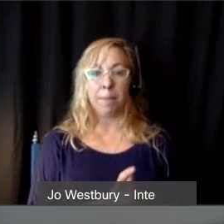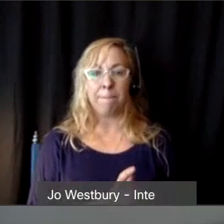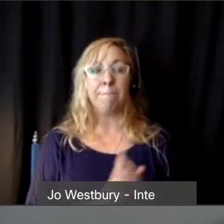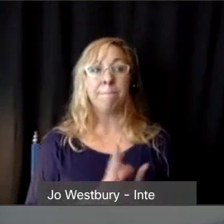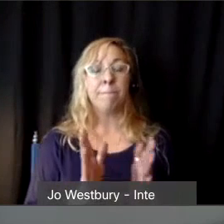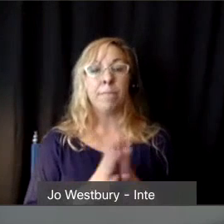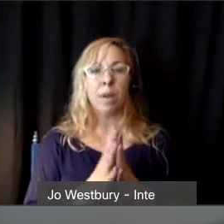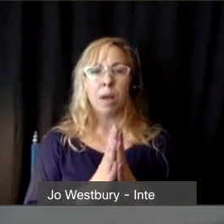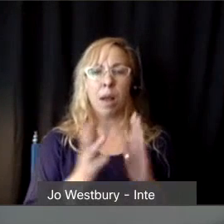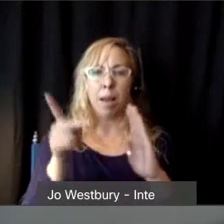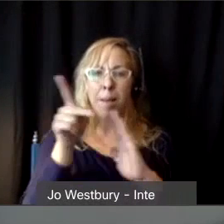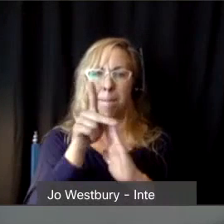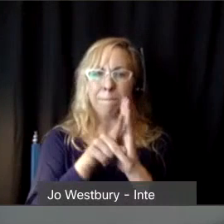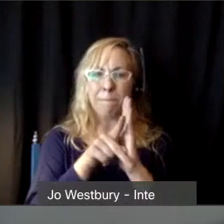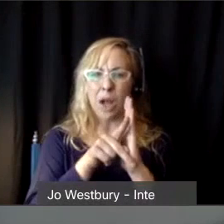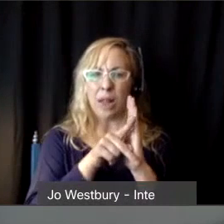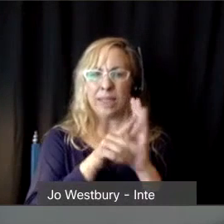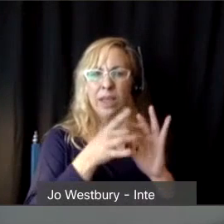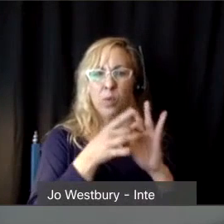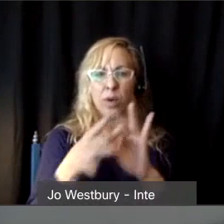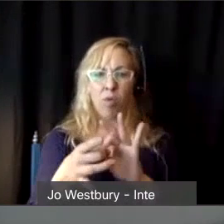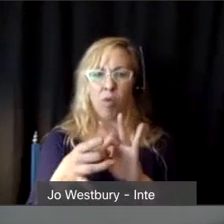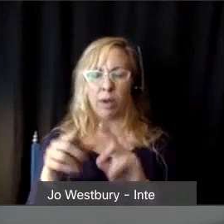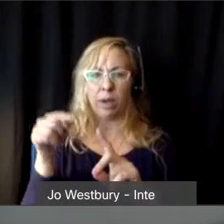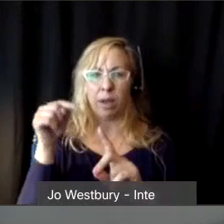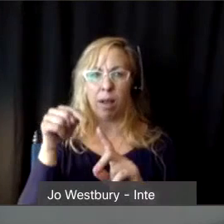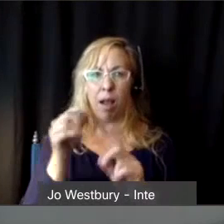what is the policy regarding a person